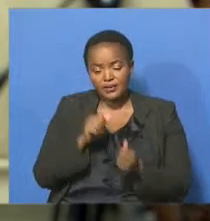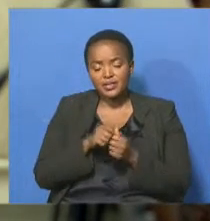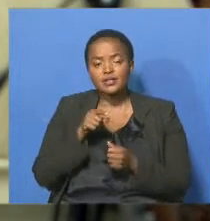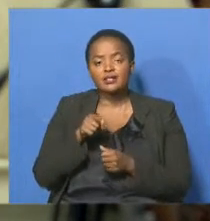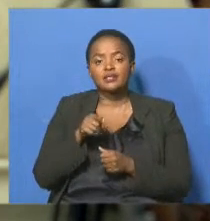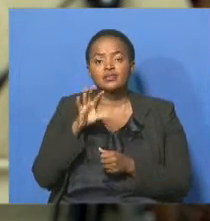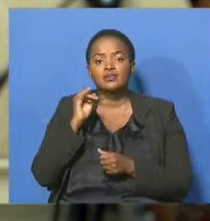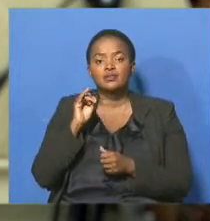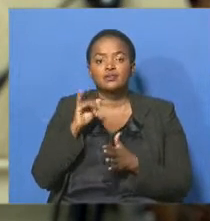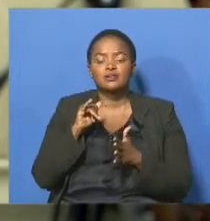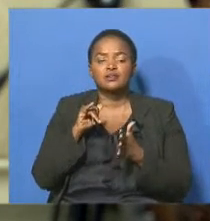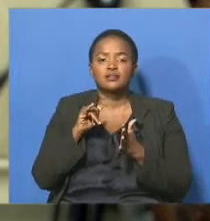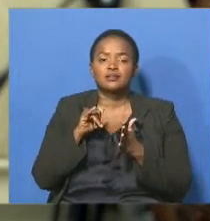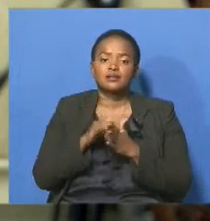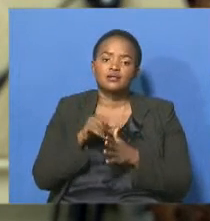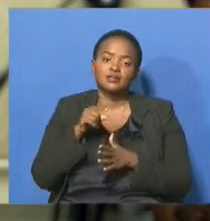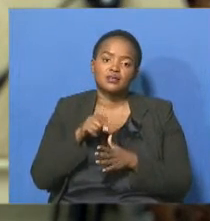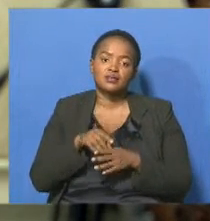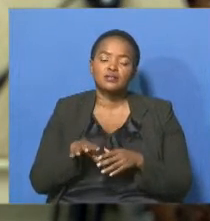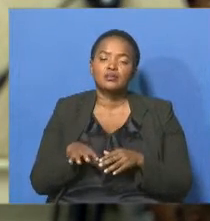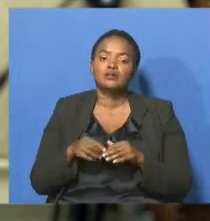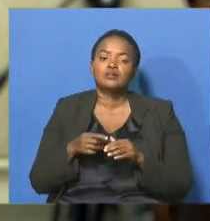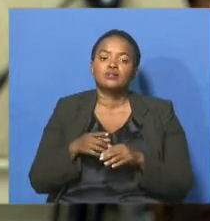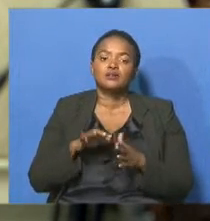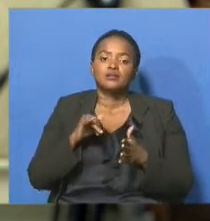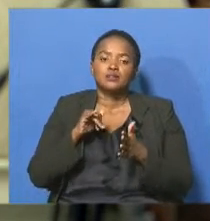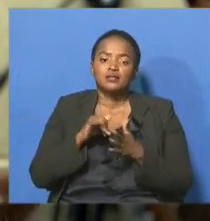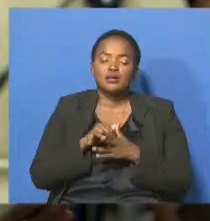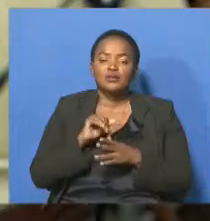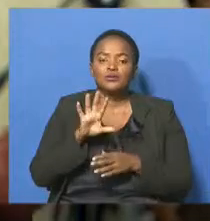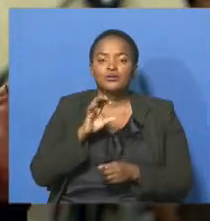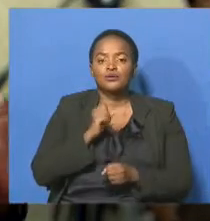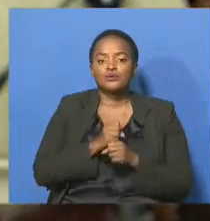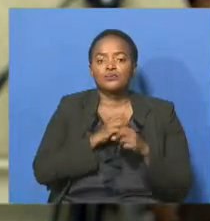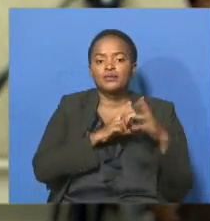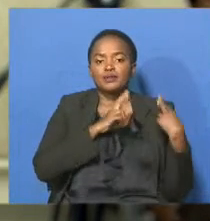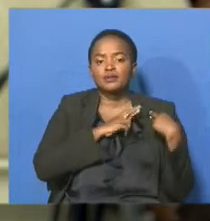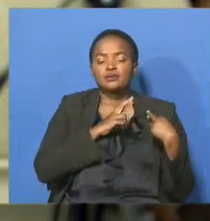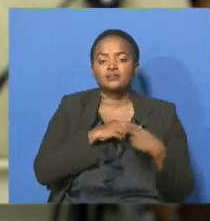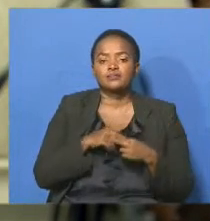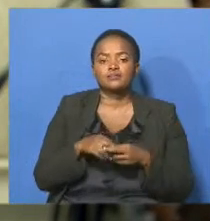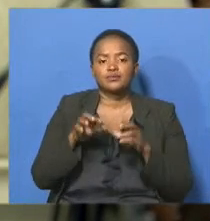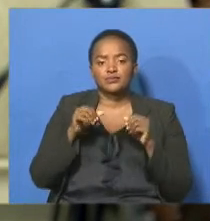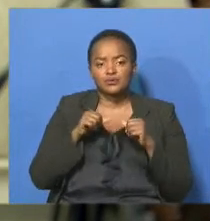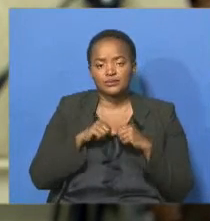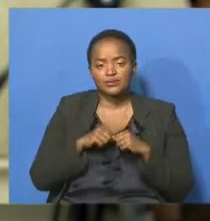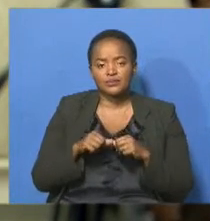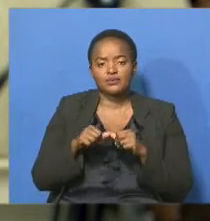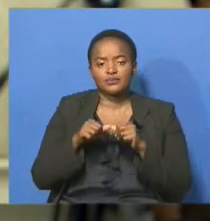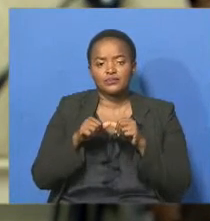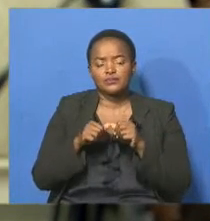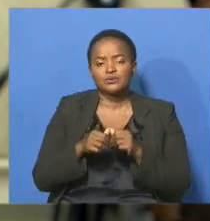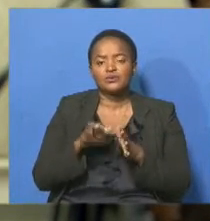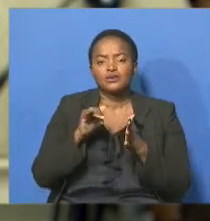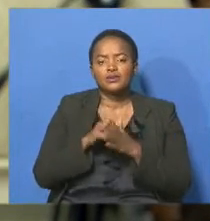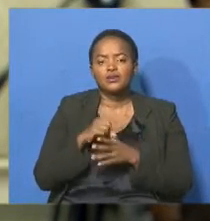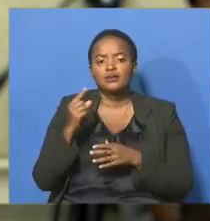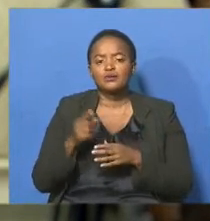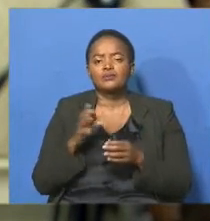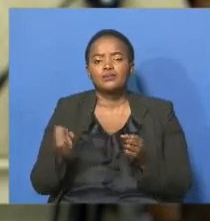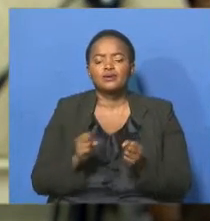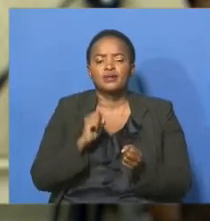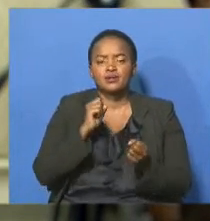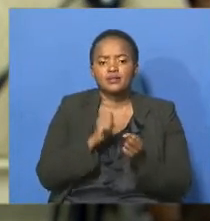le tshwere go ntse le alotse bana ba simanyana ba satlhanyana ba goga ditagi le ba lola le ba katela